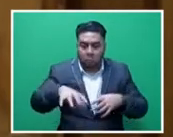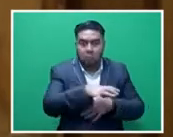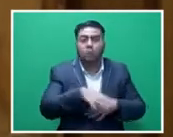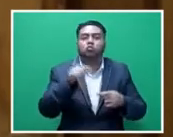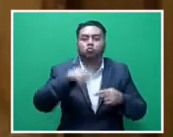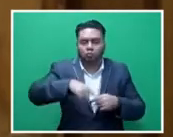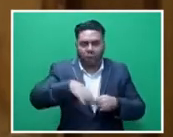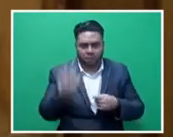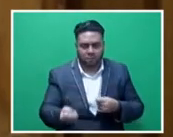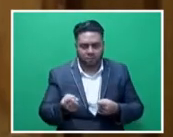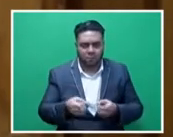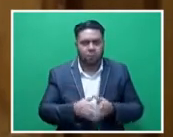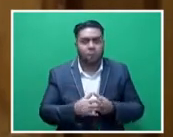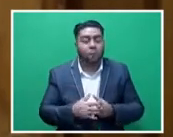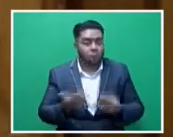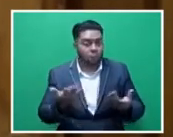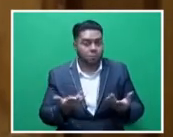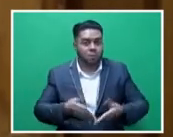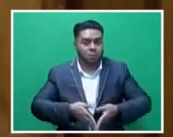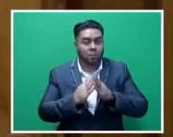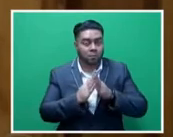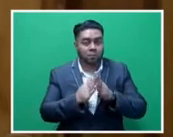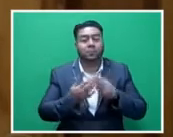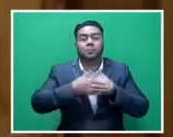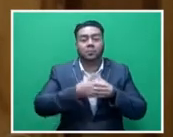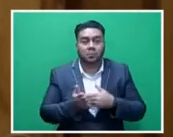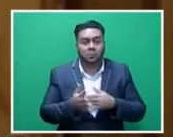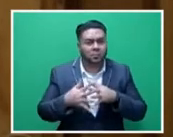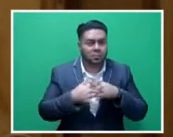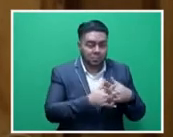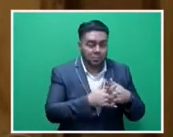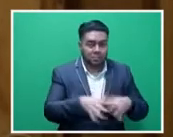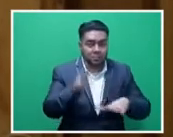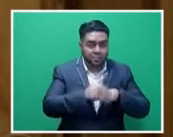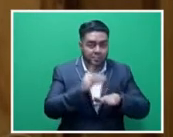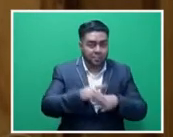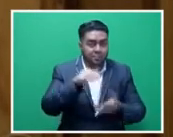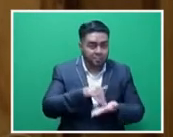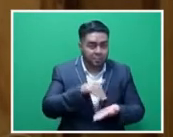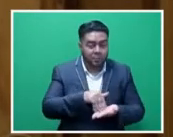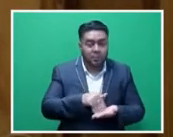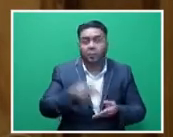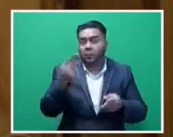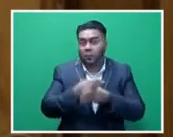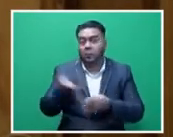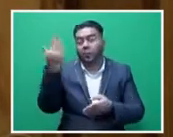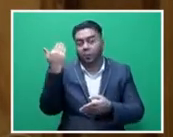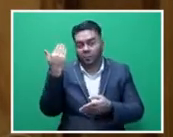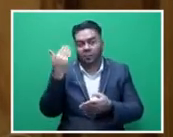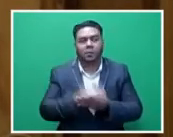district. The construction and the operations and the opening of the Western Disability Center a couple of months back is going